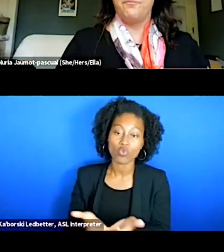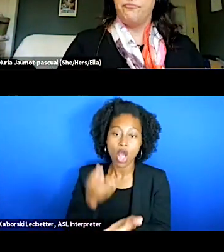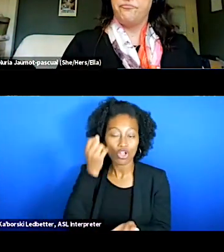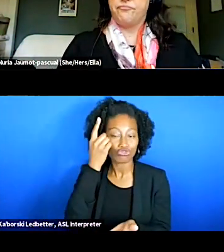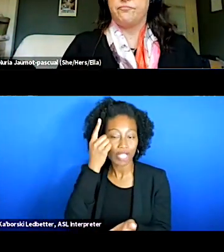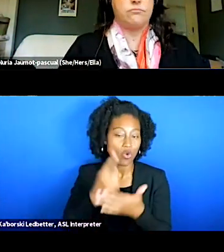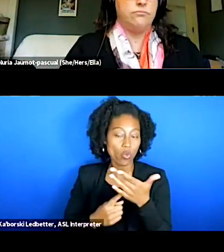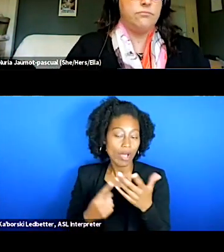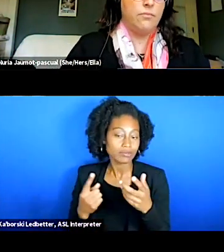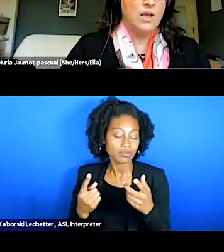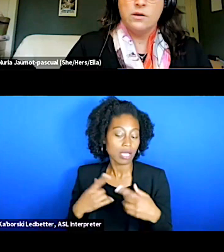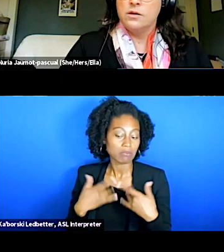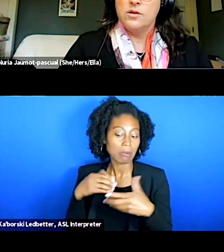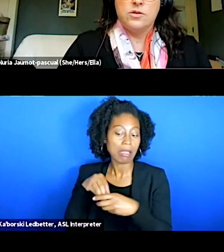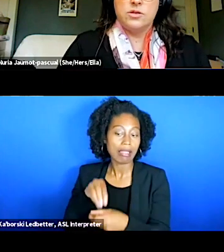literature.